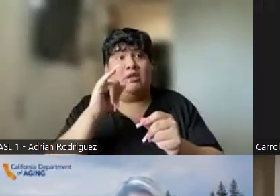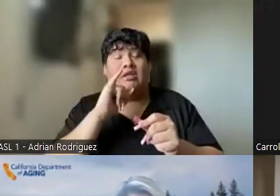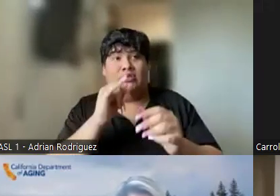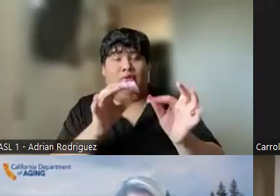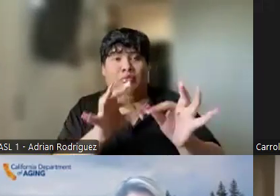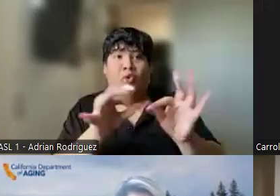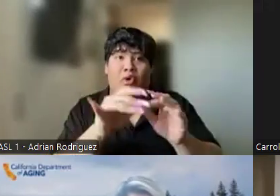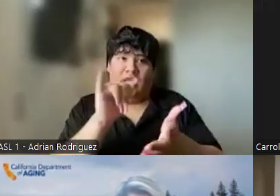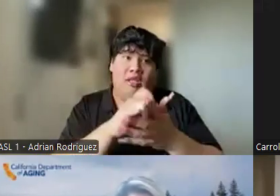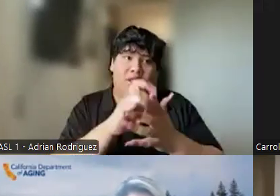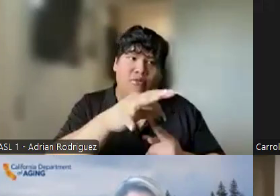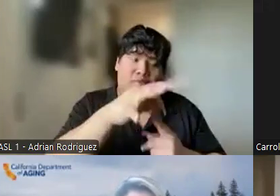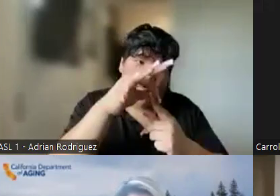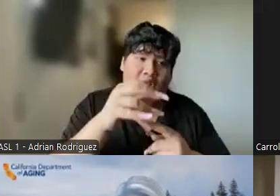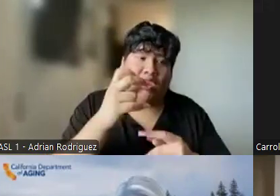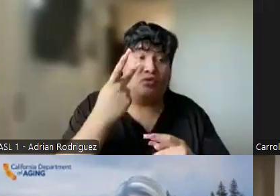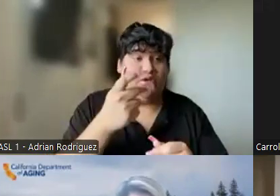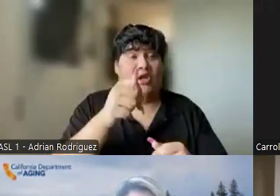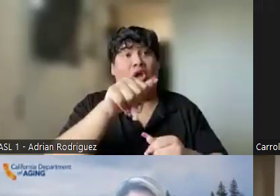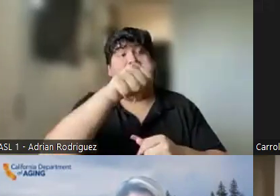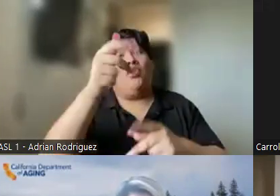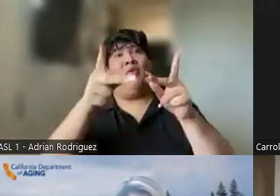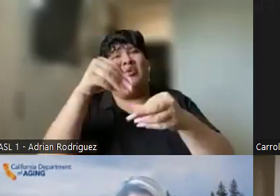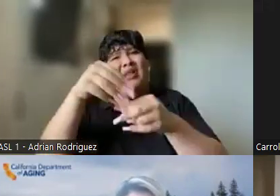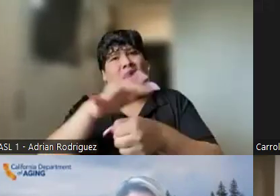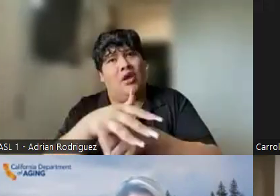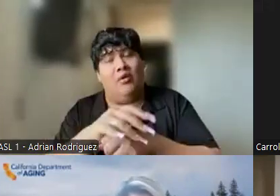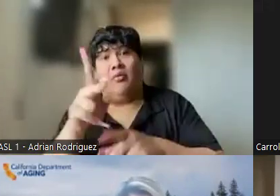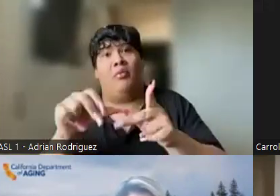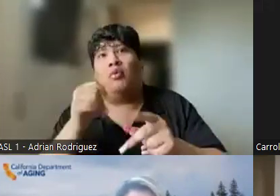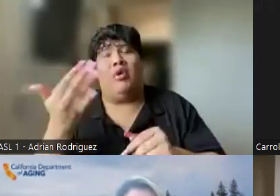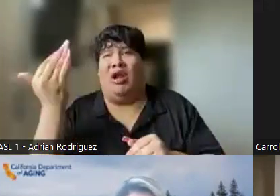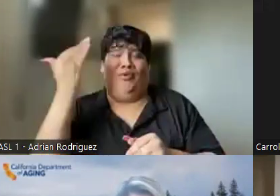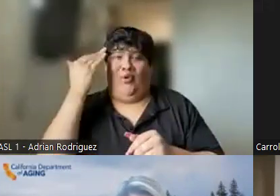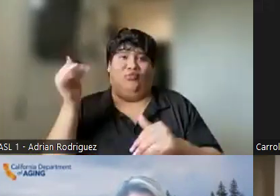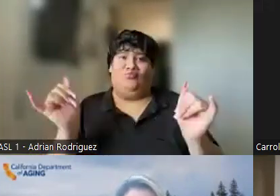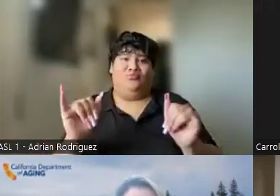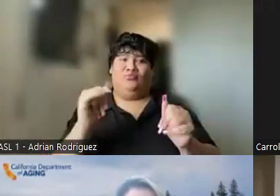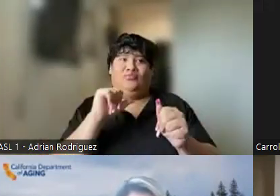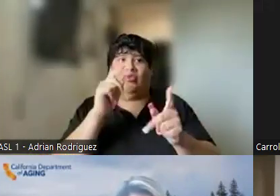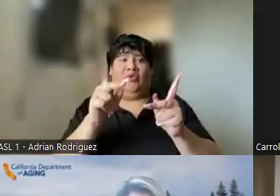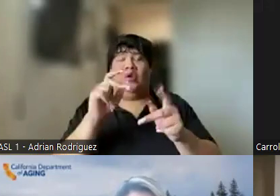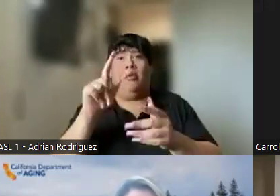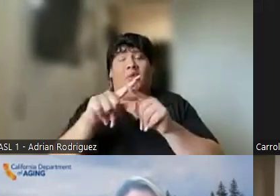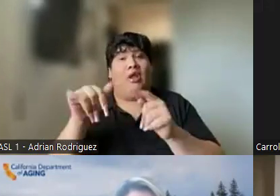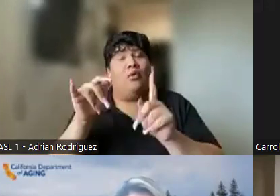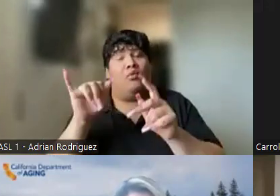community, other people within that community that lived there would not have known either. So it's really helped and benefited when local